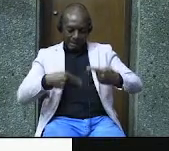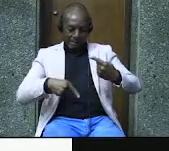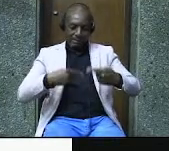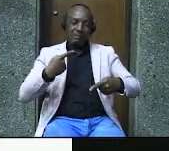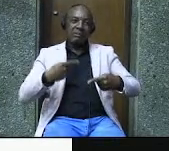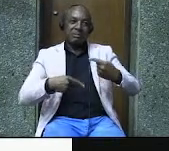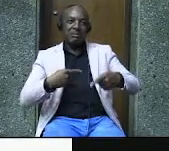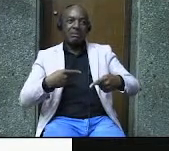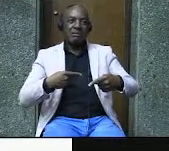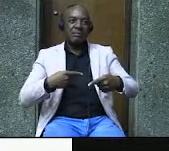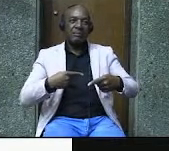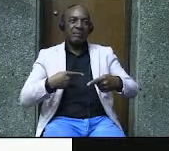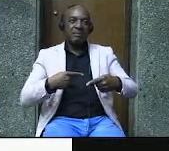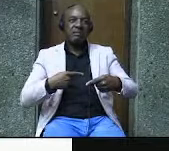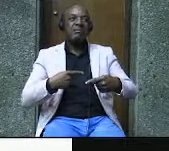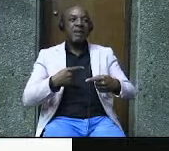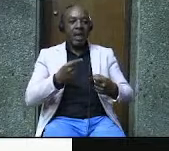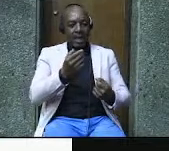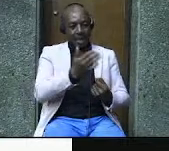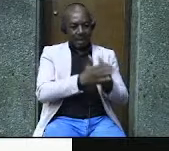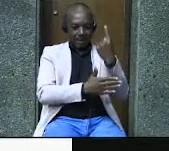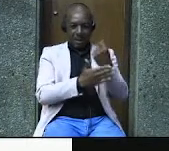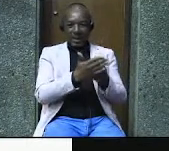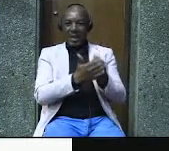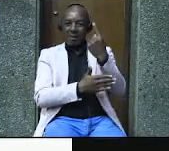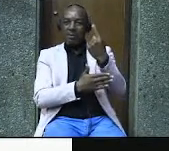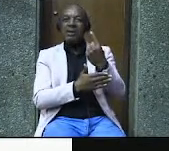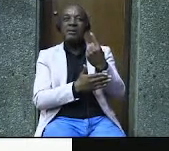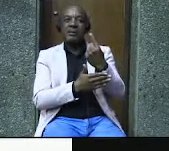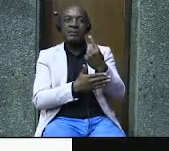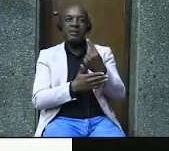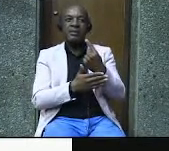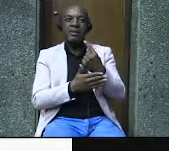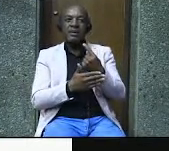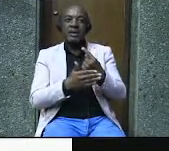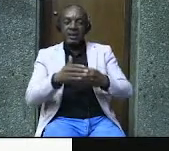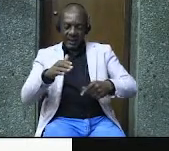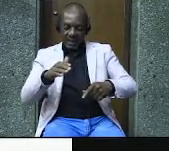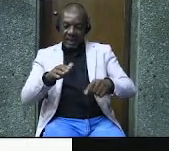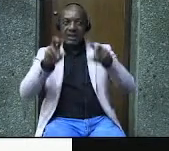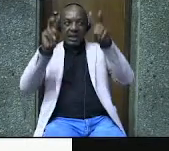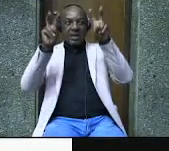from a lot of people saying no, but compensation should be